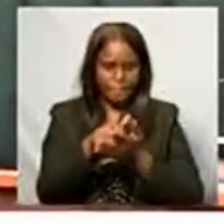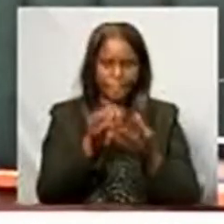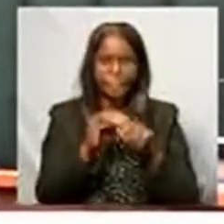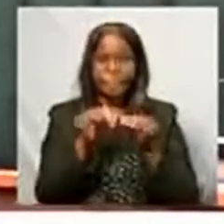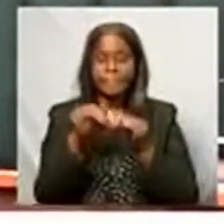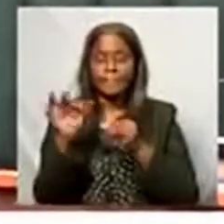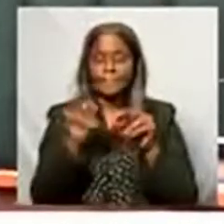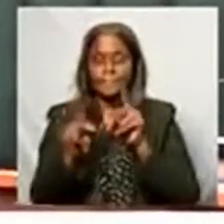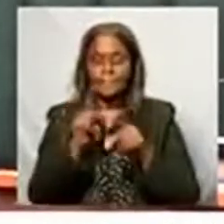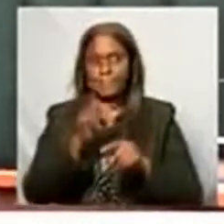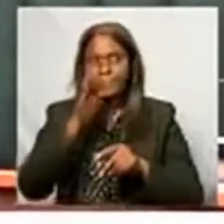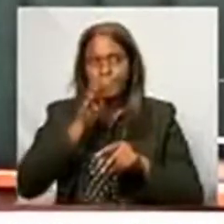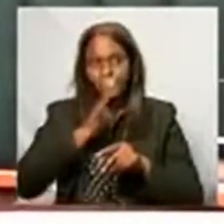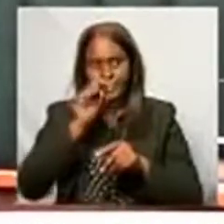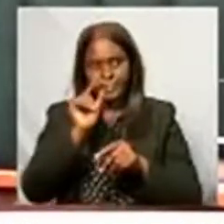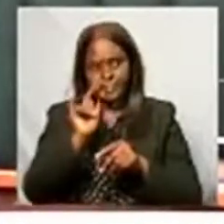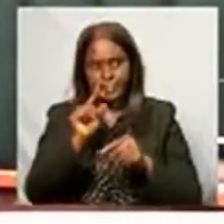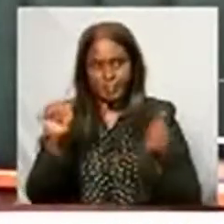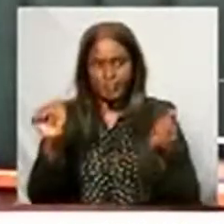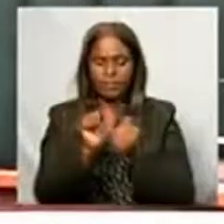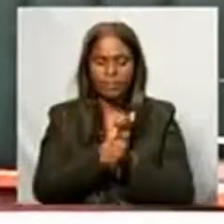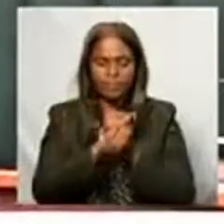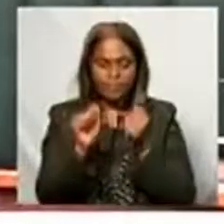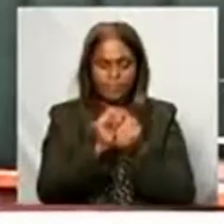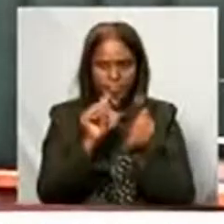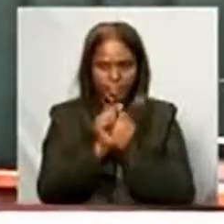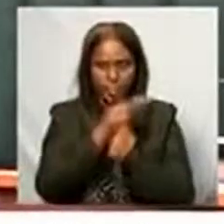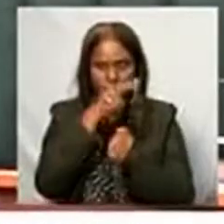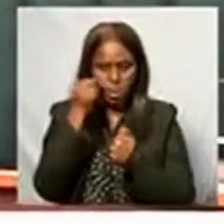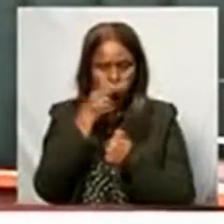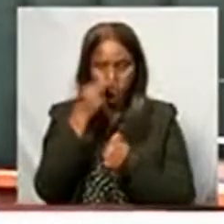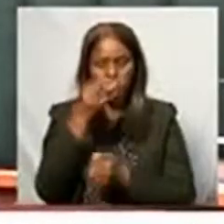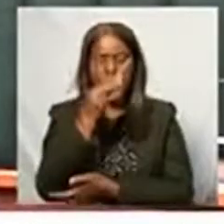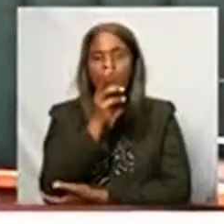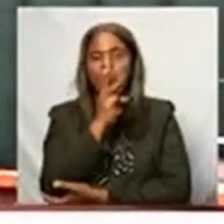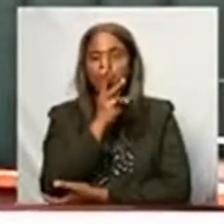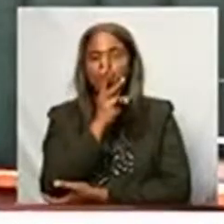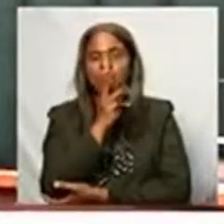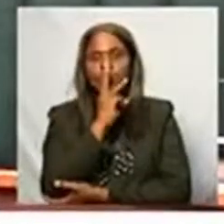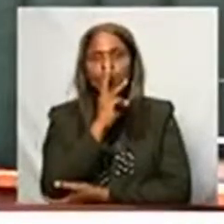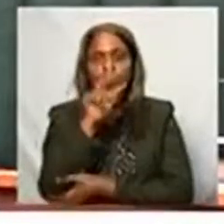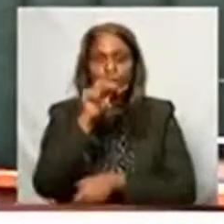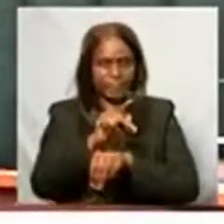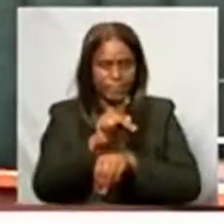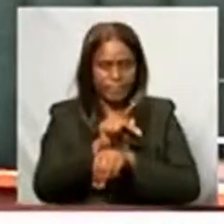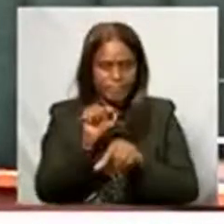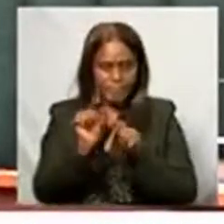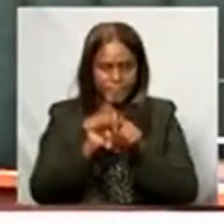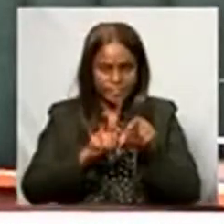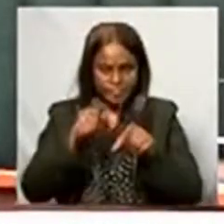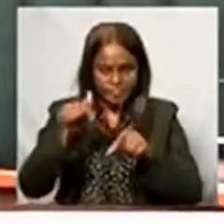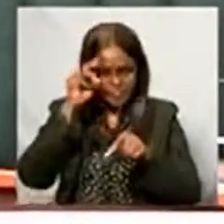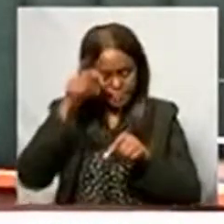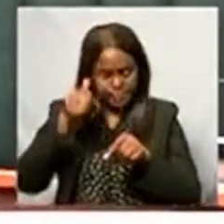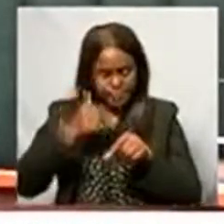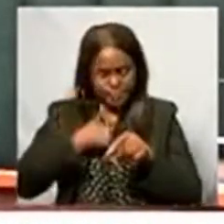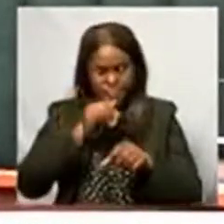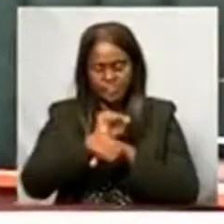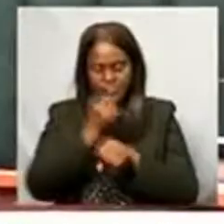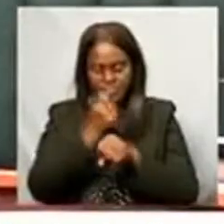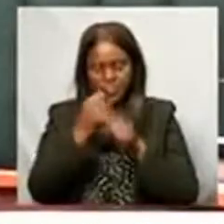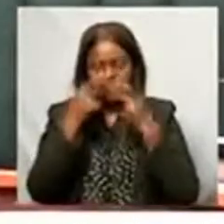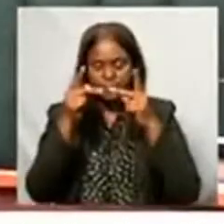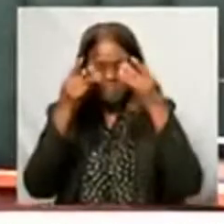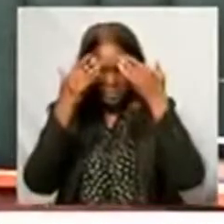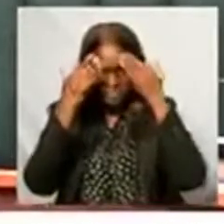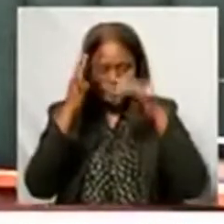populations. Madam Speaker, on vandalism and theft of water and sanitation installations, the ministry has intensified public